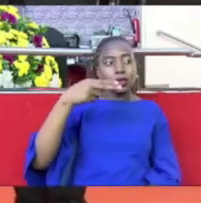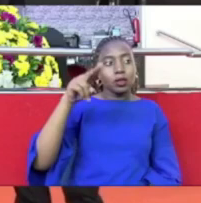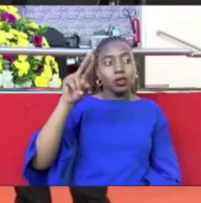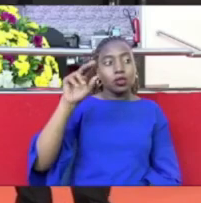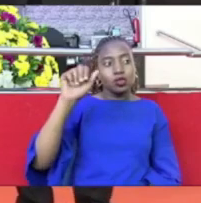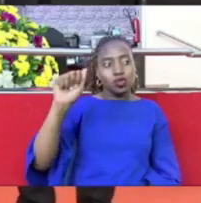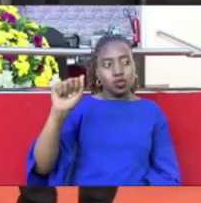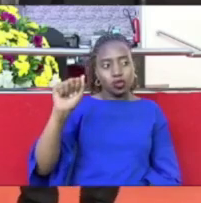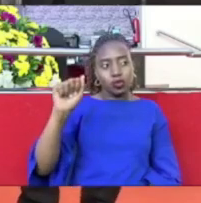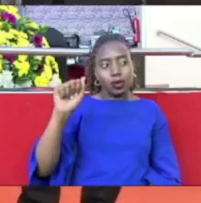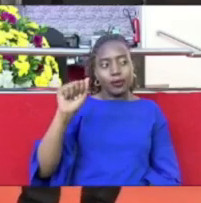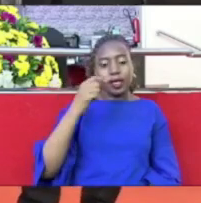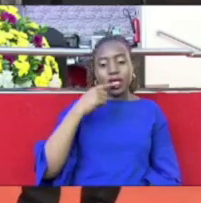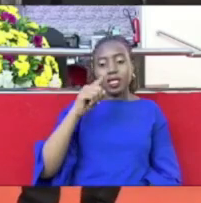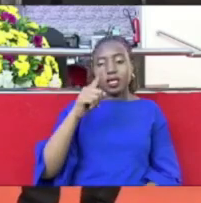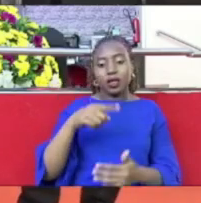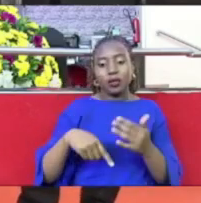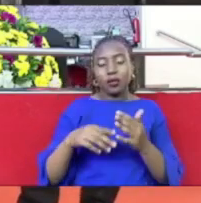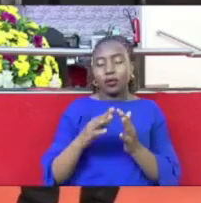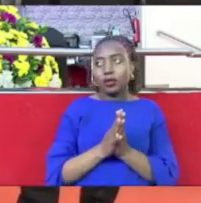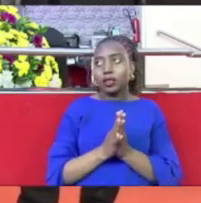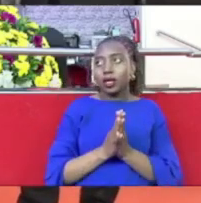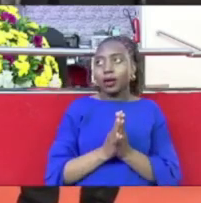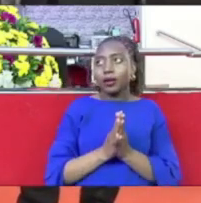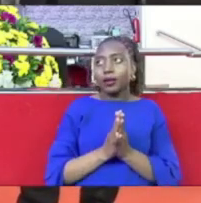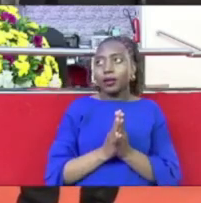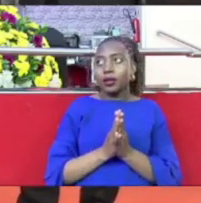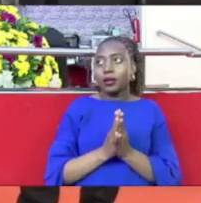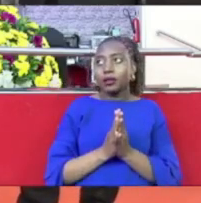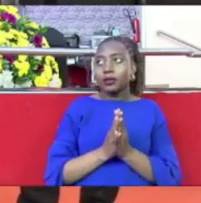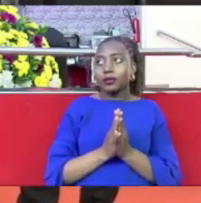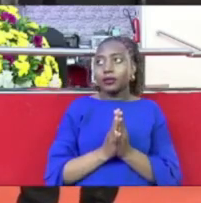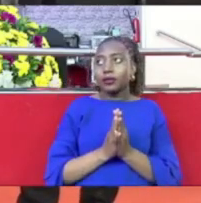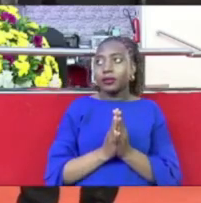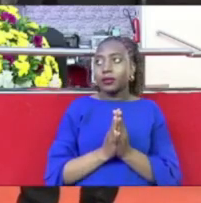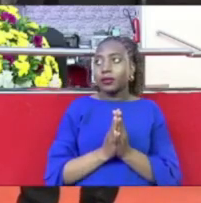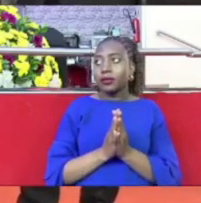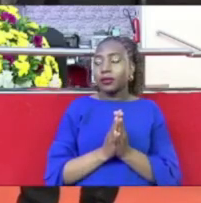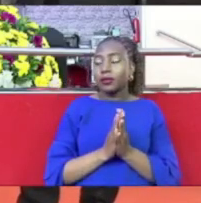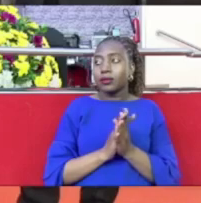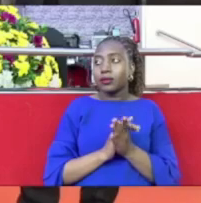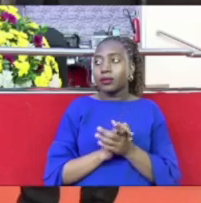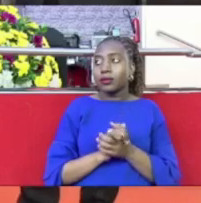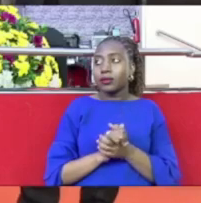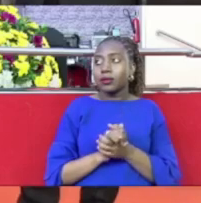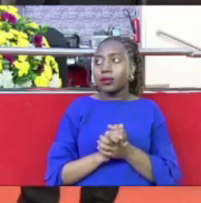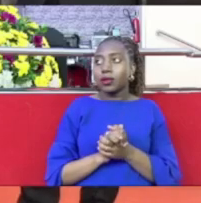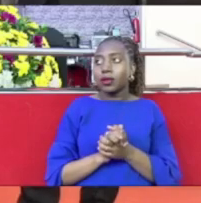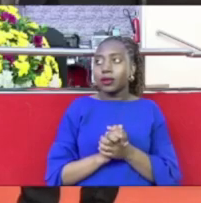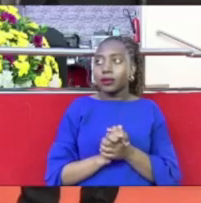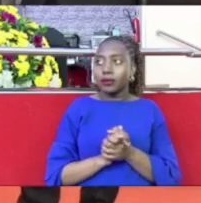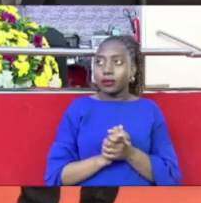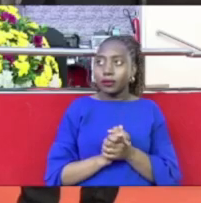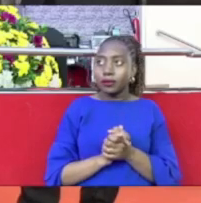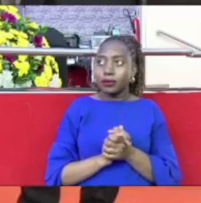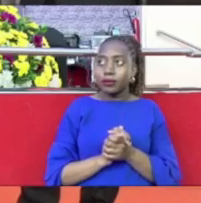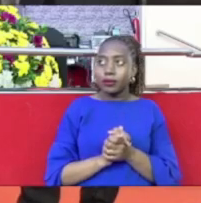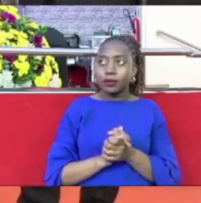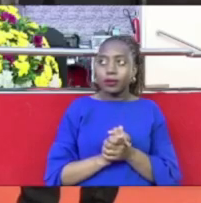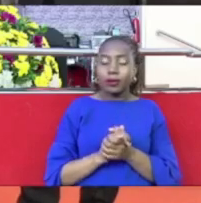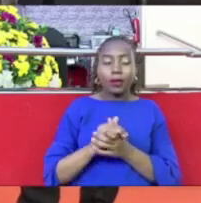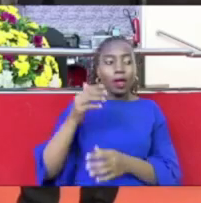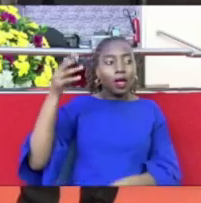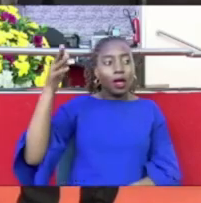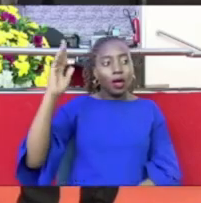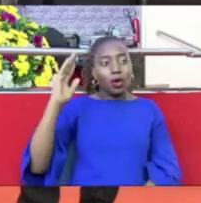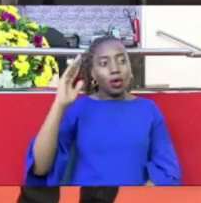kasema juma la kwita. Look his for his sharing on day 4 on a Friday. Alikuwa na shiriki siku ya 4 siku ya juma. God is a prayer